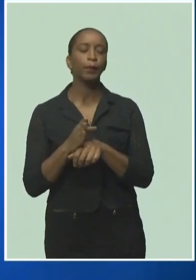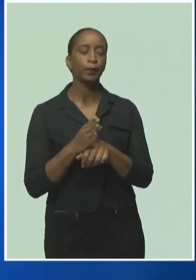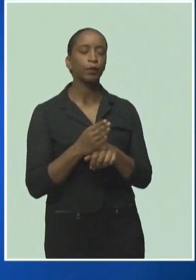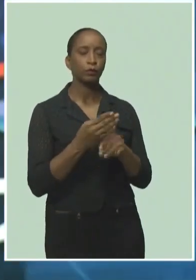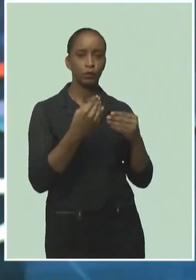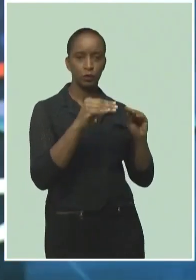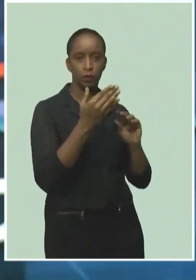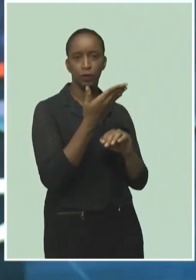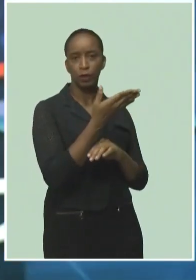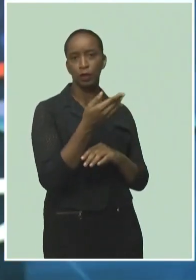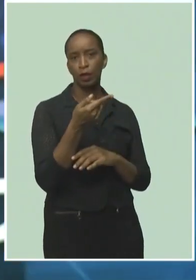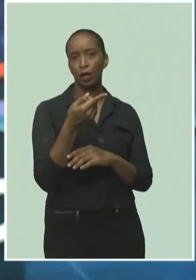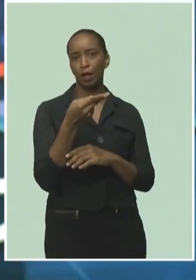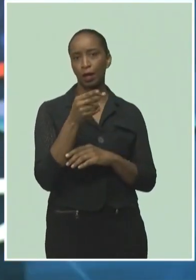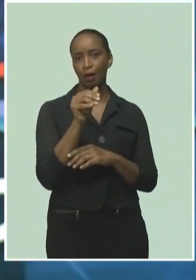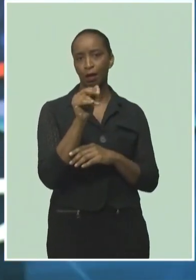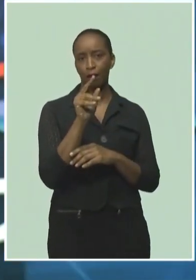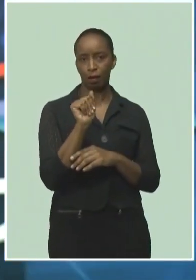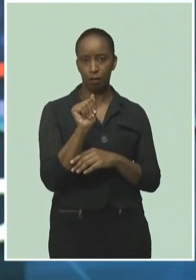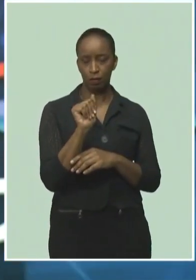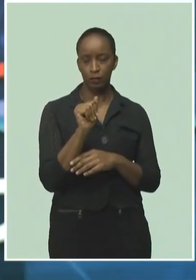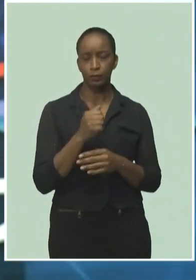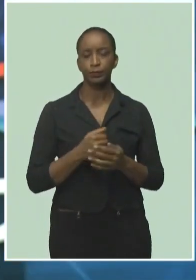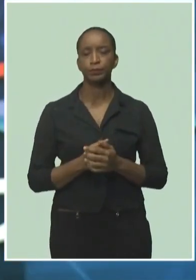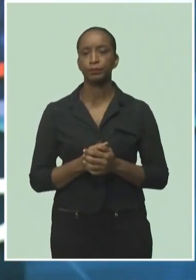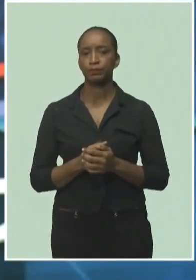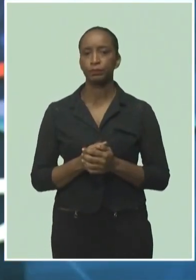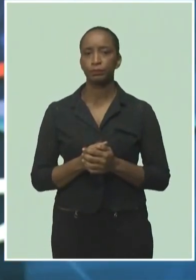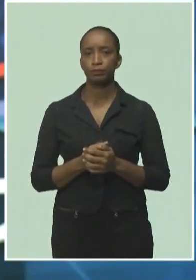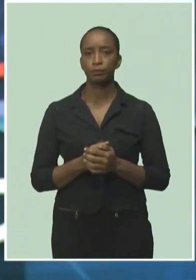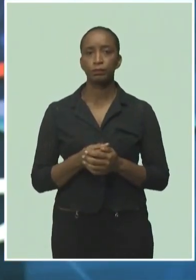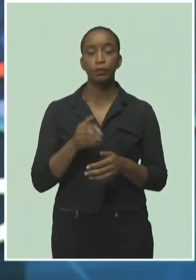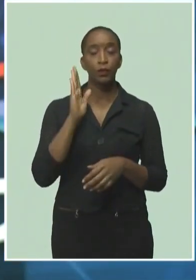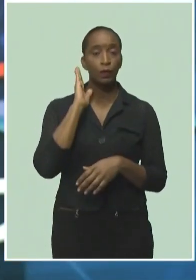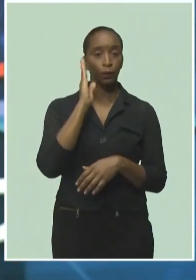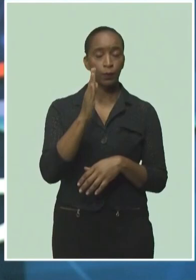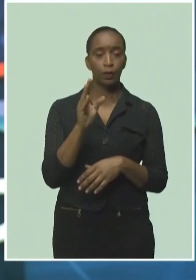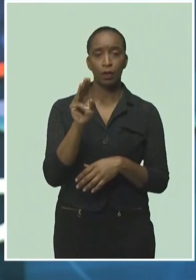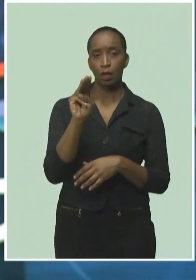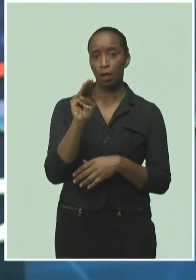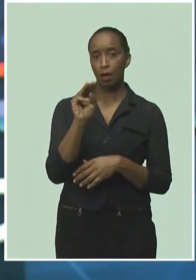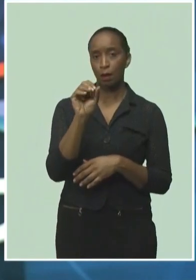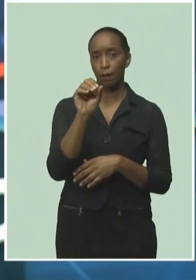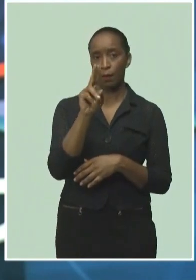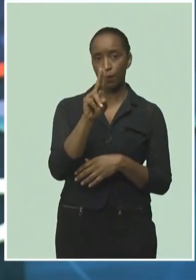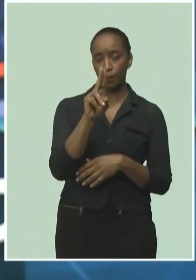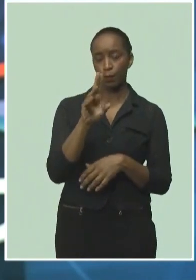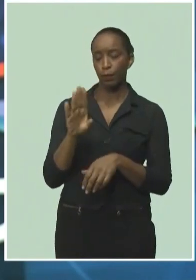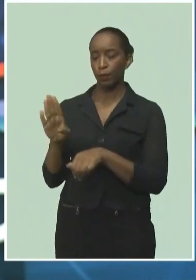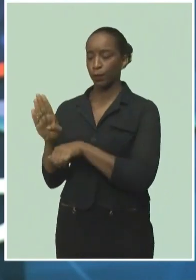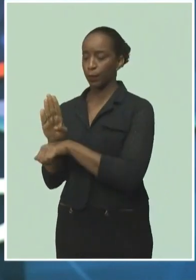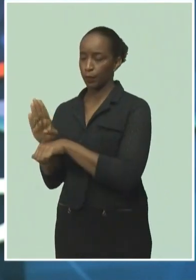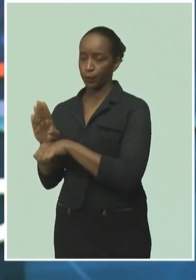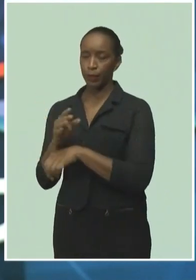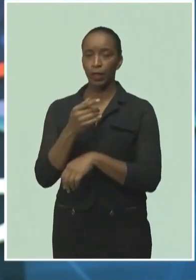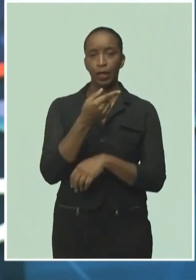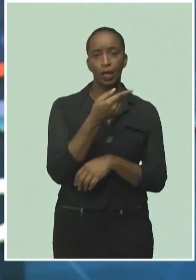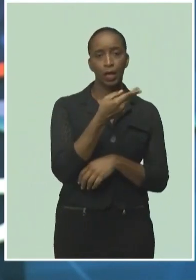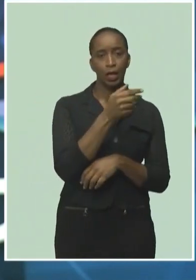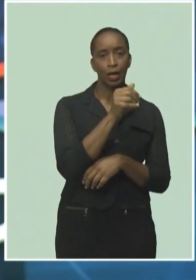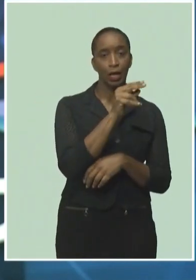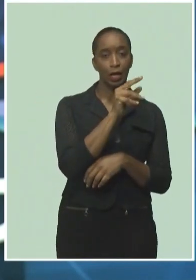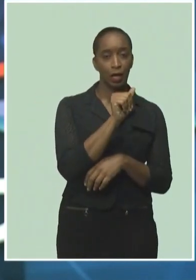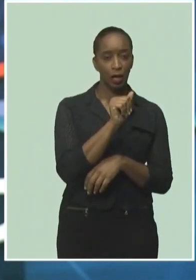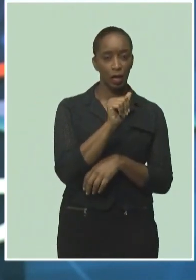weeks. A memorandum of understanding is to be signed between the Barbados-Ghana Chambers of Commerce. Mr. Phillips